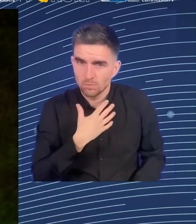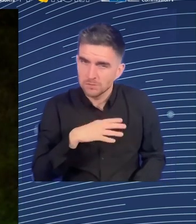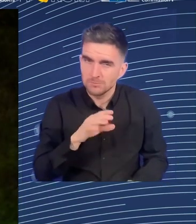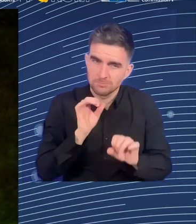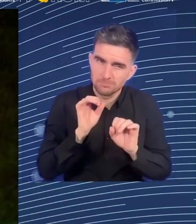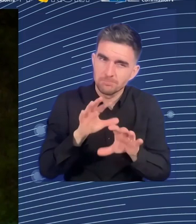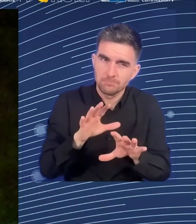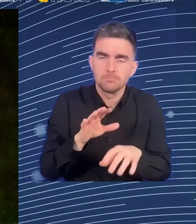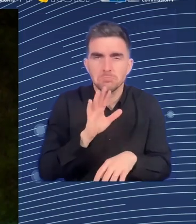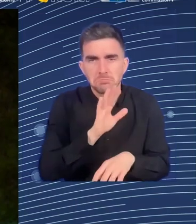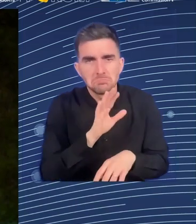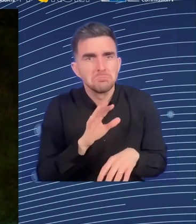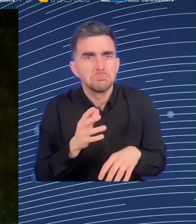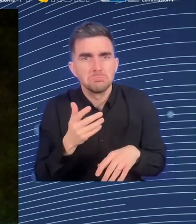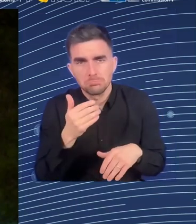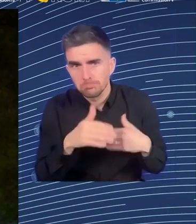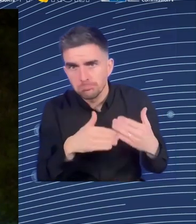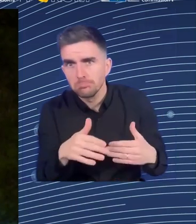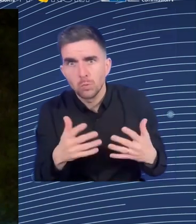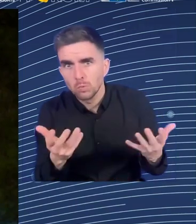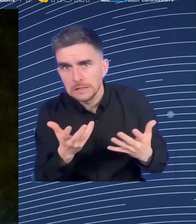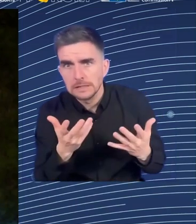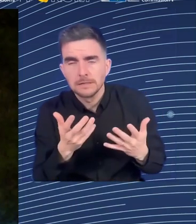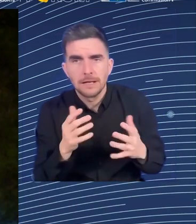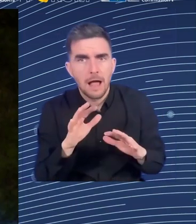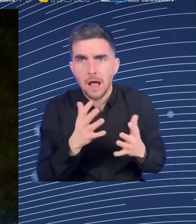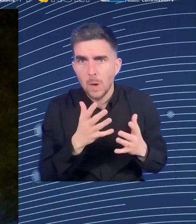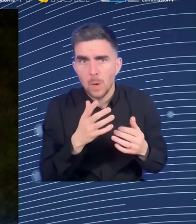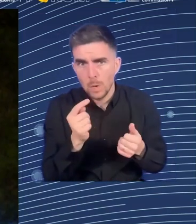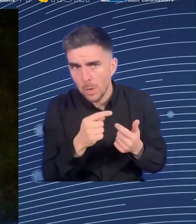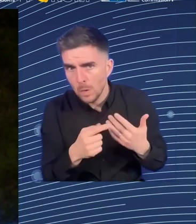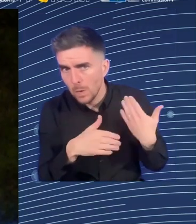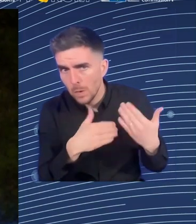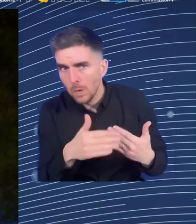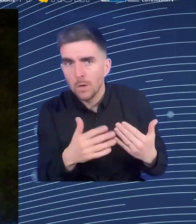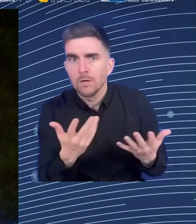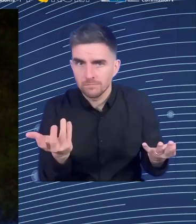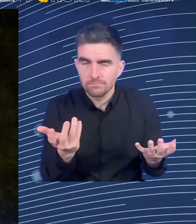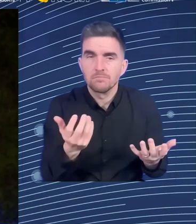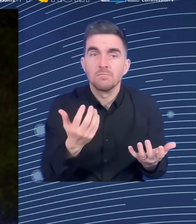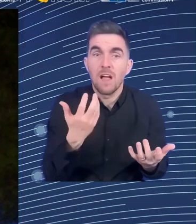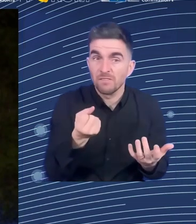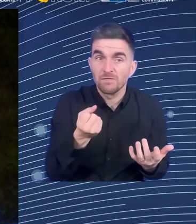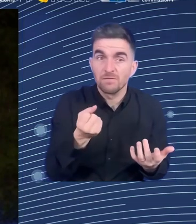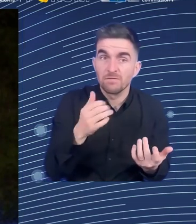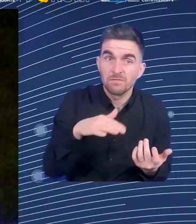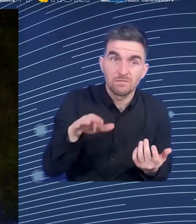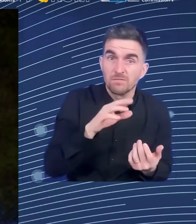much higher share, above average share, of temporary workers, temporary contract workers in